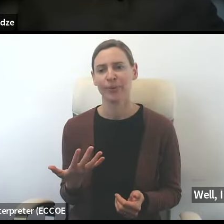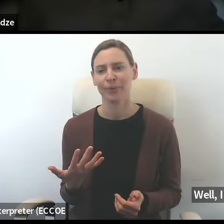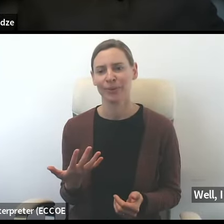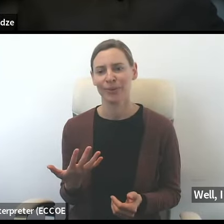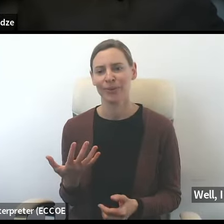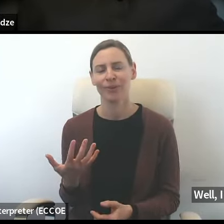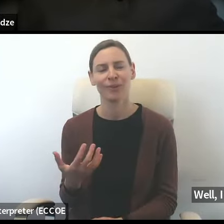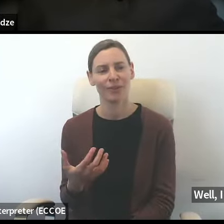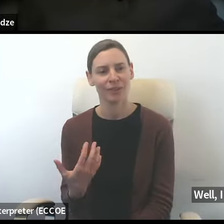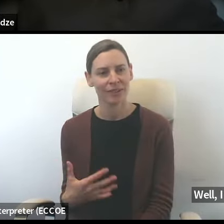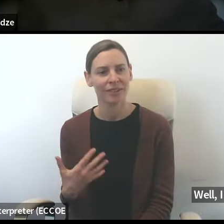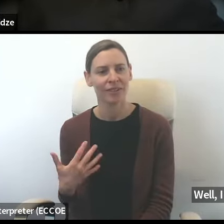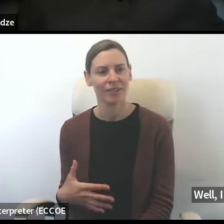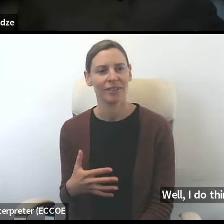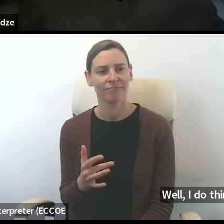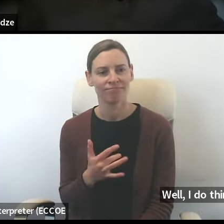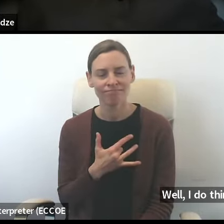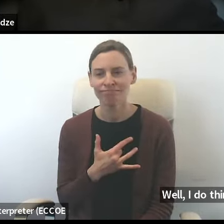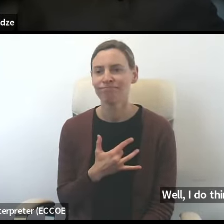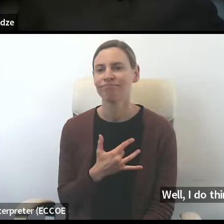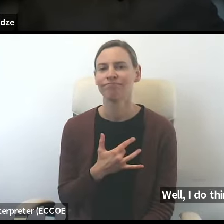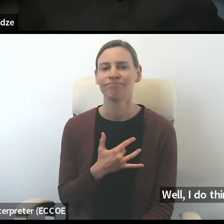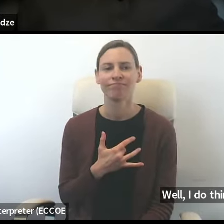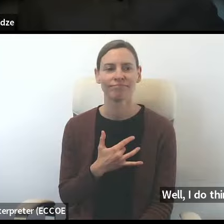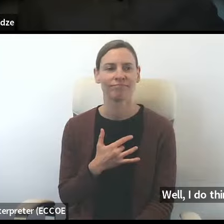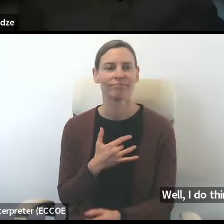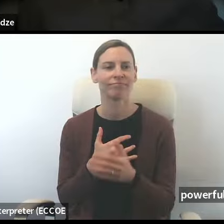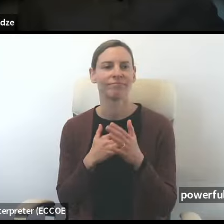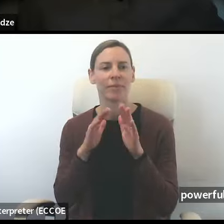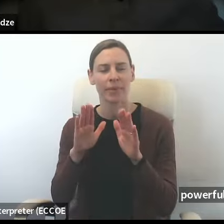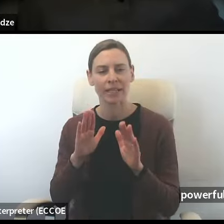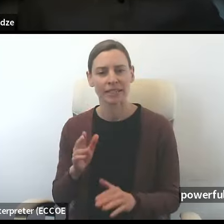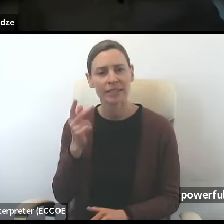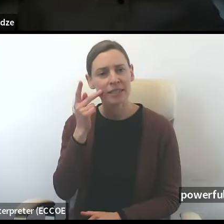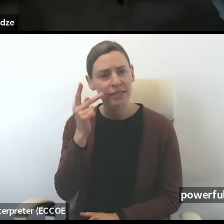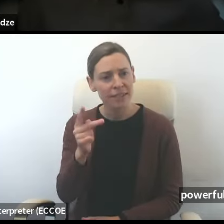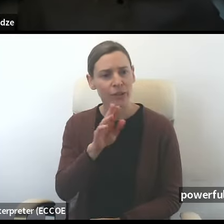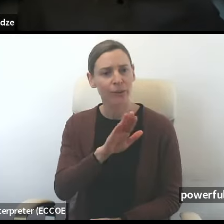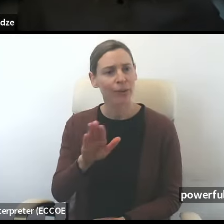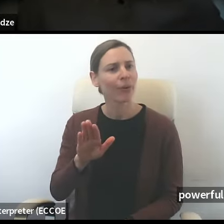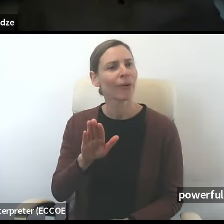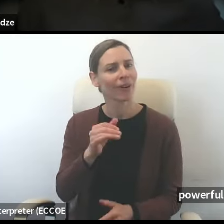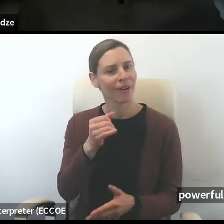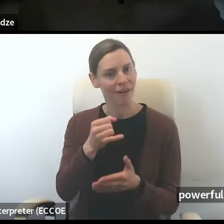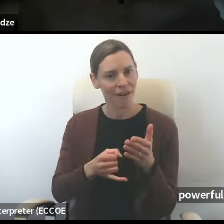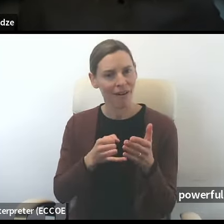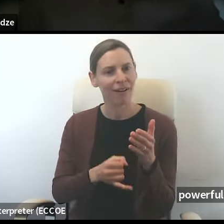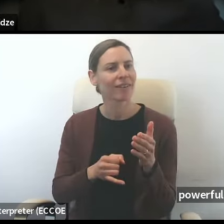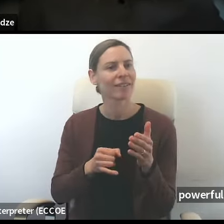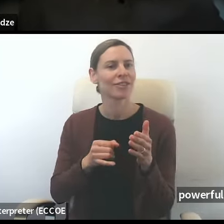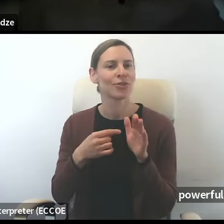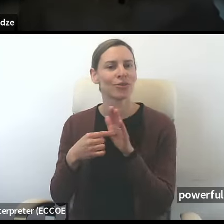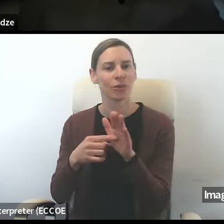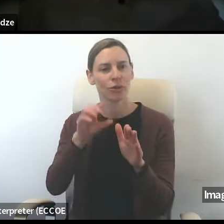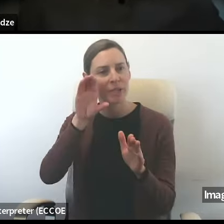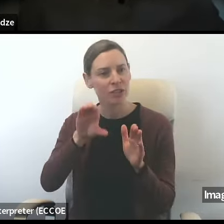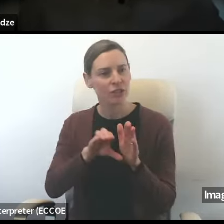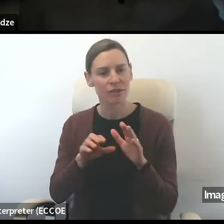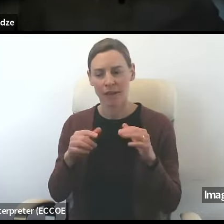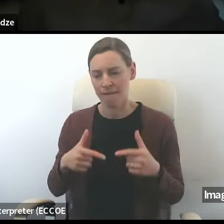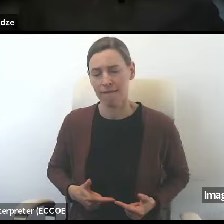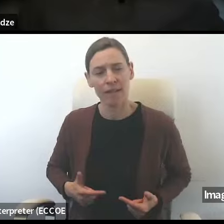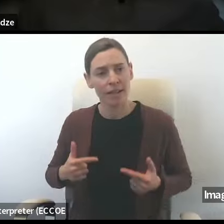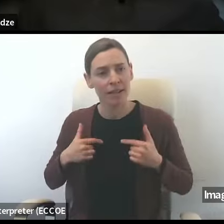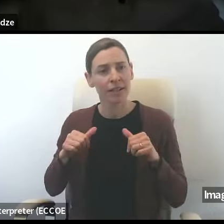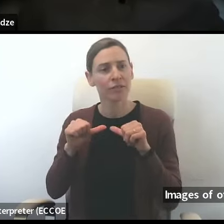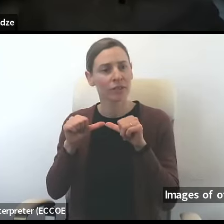see images of life carrying on, and images that kind of articulate an